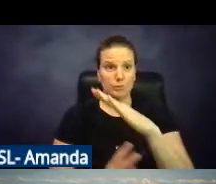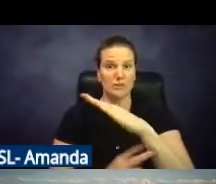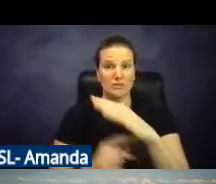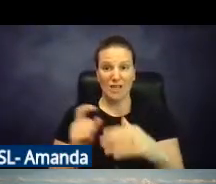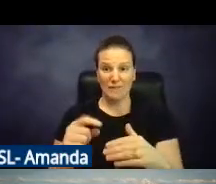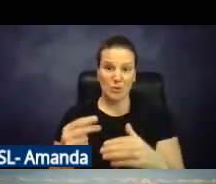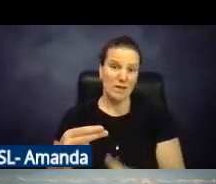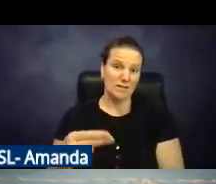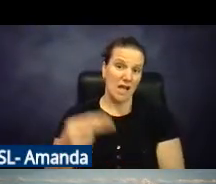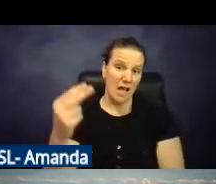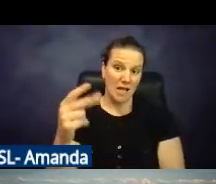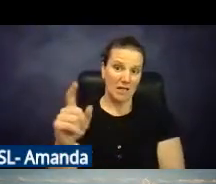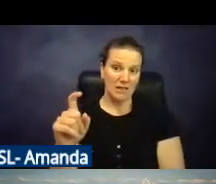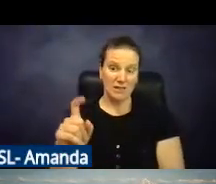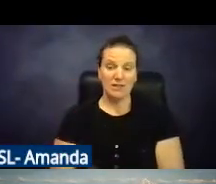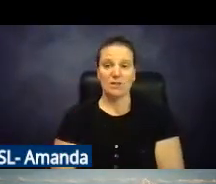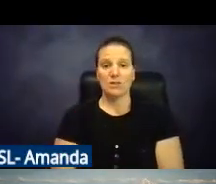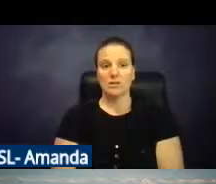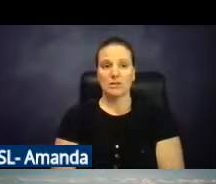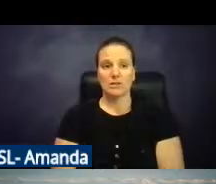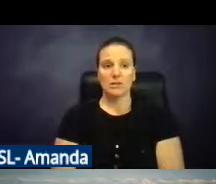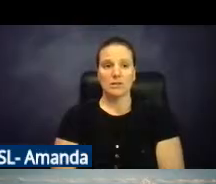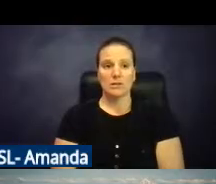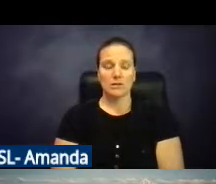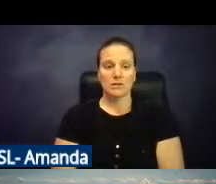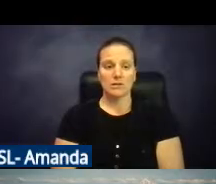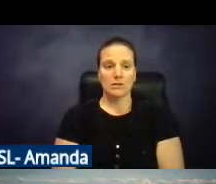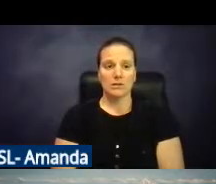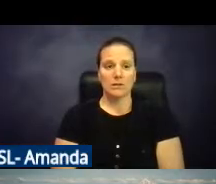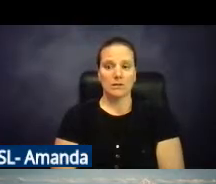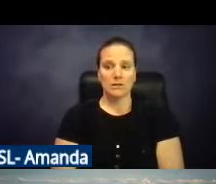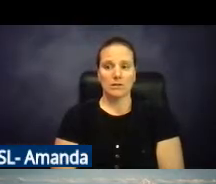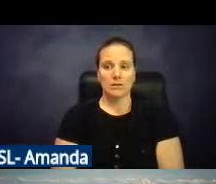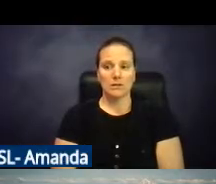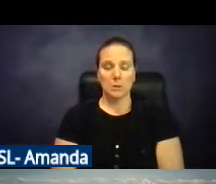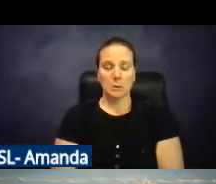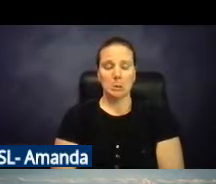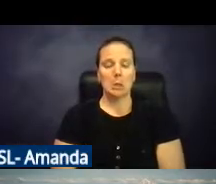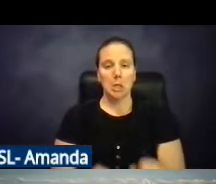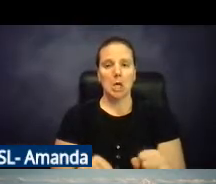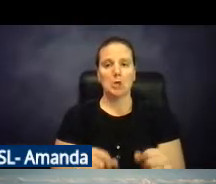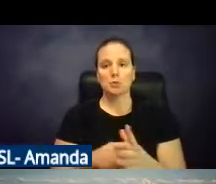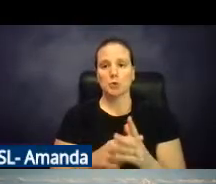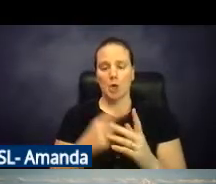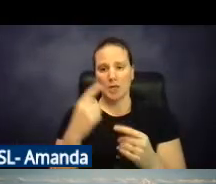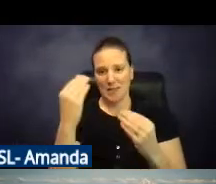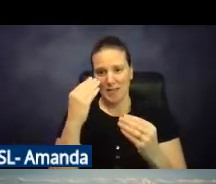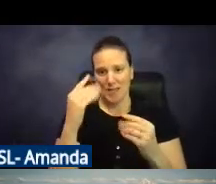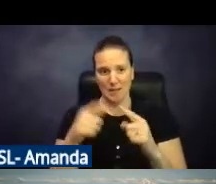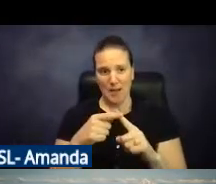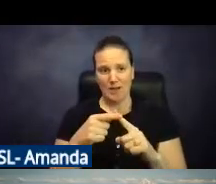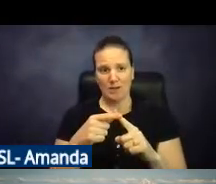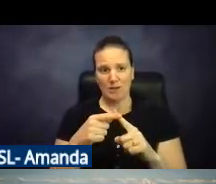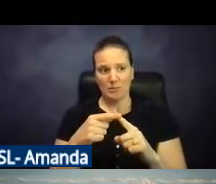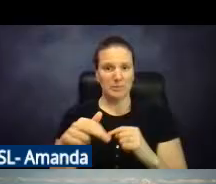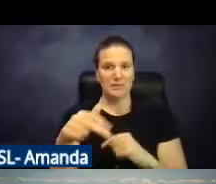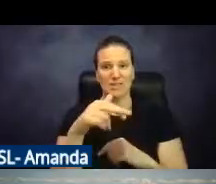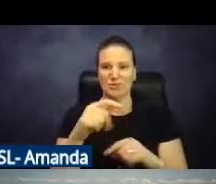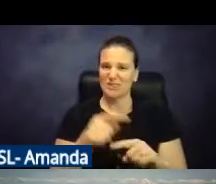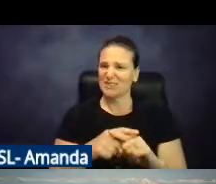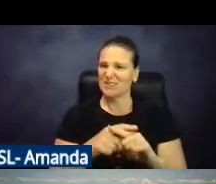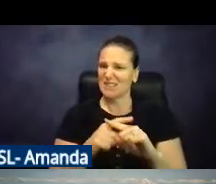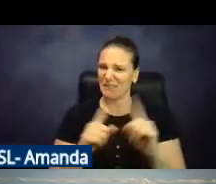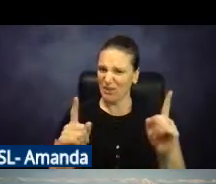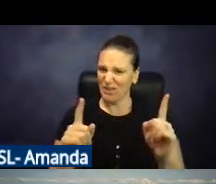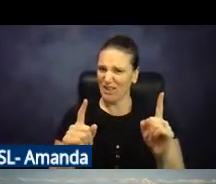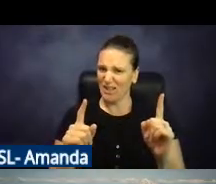high then? And is there a way to start thinking about how to do the pedestrian differently? So just thinking ahead to